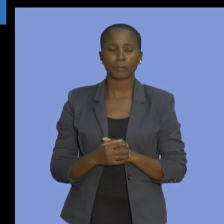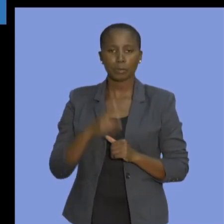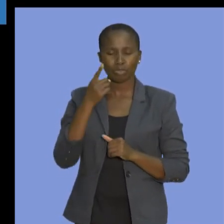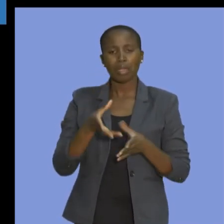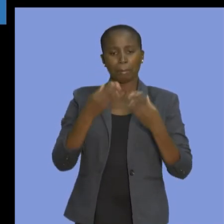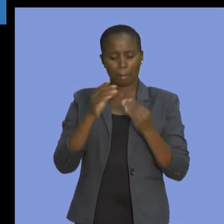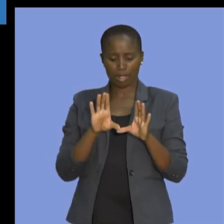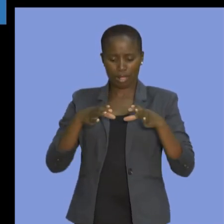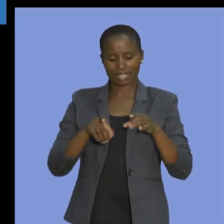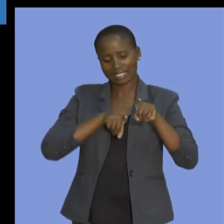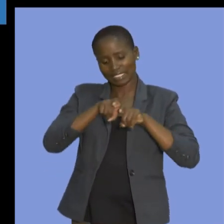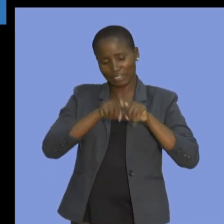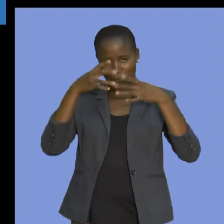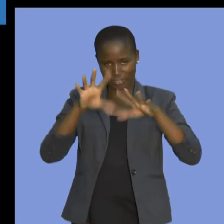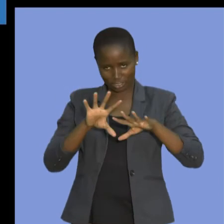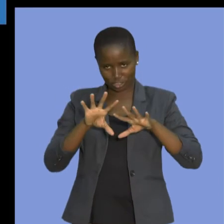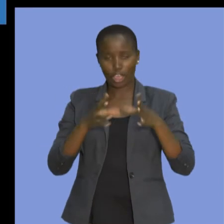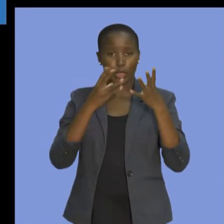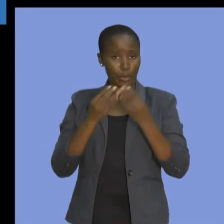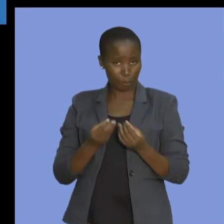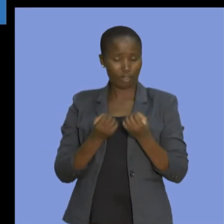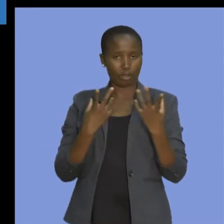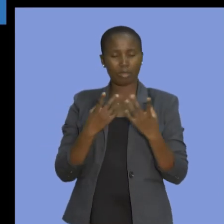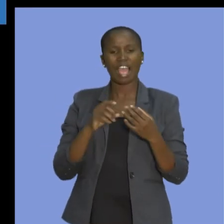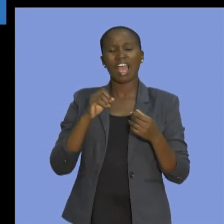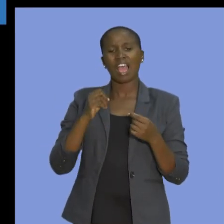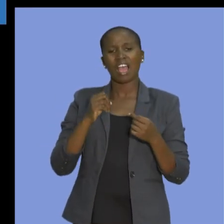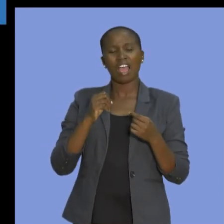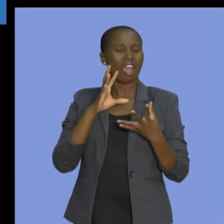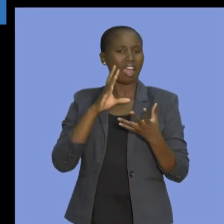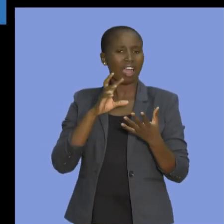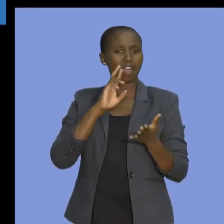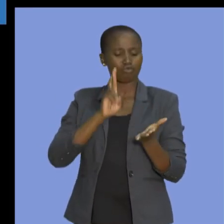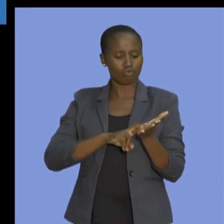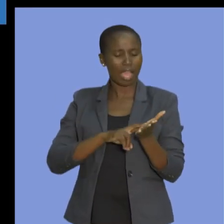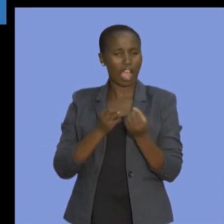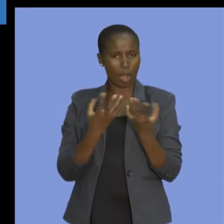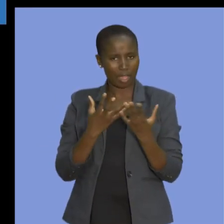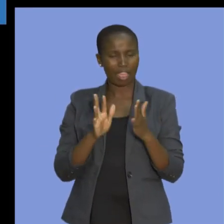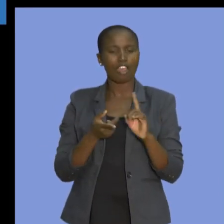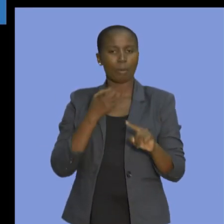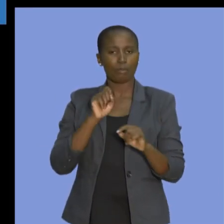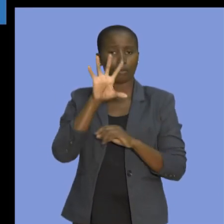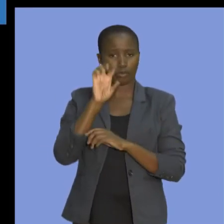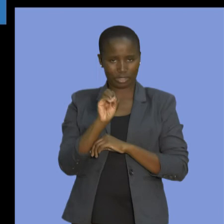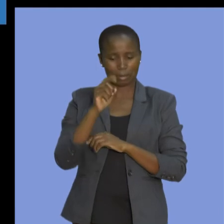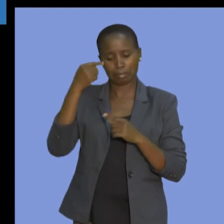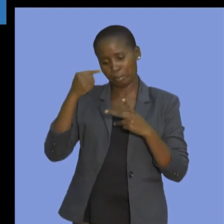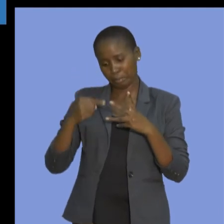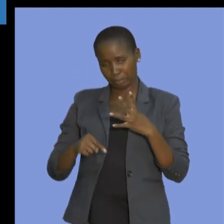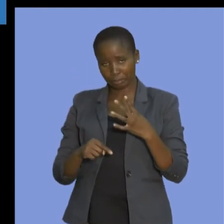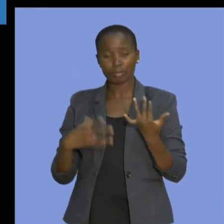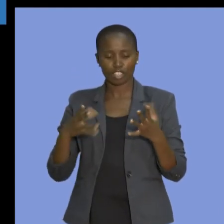test on statistics out of 30. So these are the marks, okay? We group them, so students who wrote a